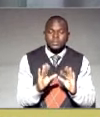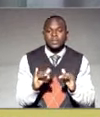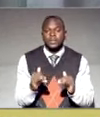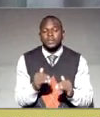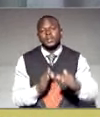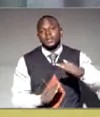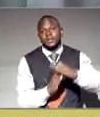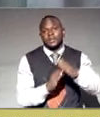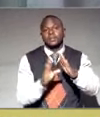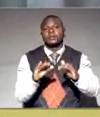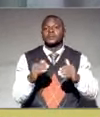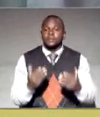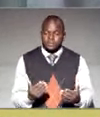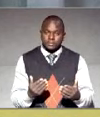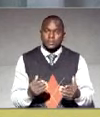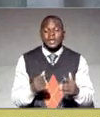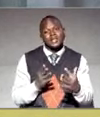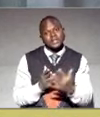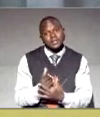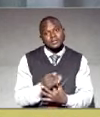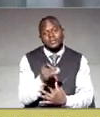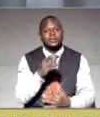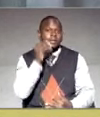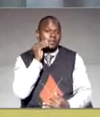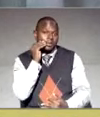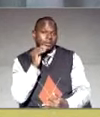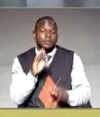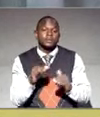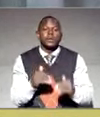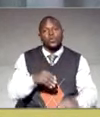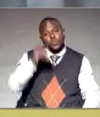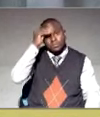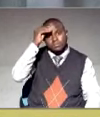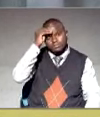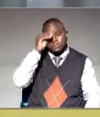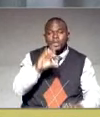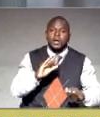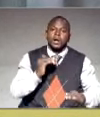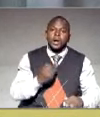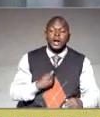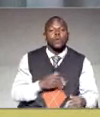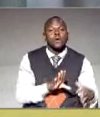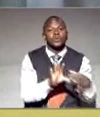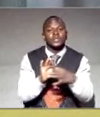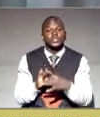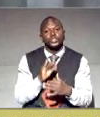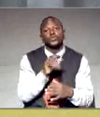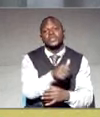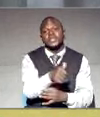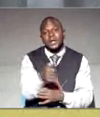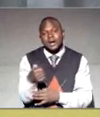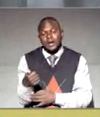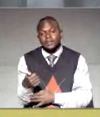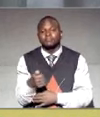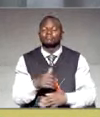their limits. And through such experiences, we learn that our connections to each other